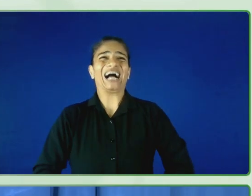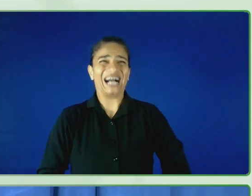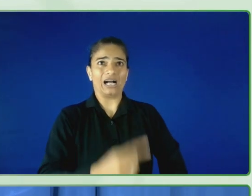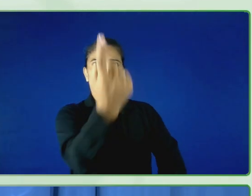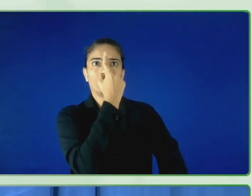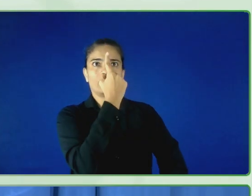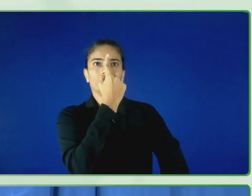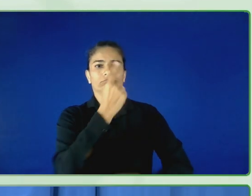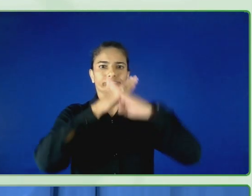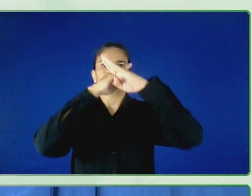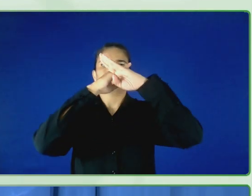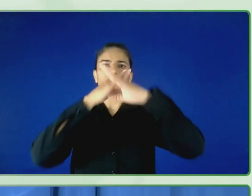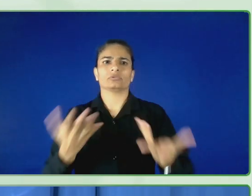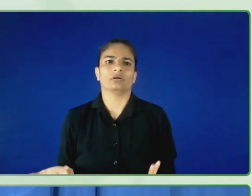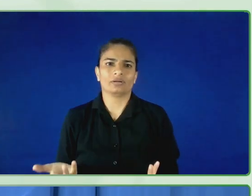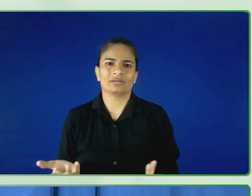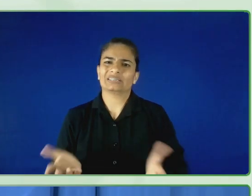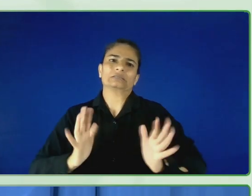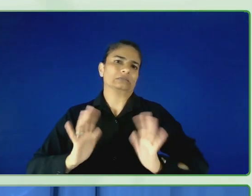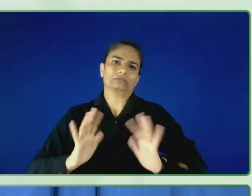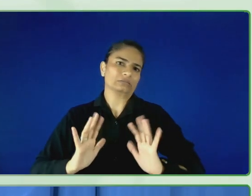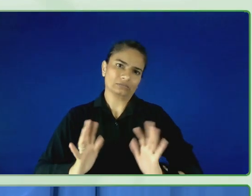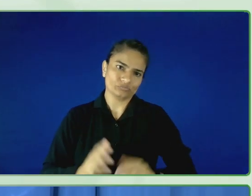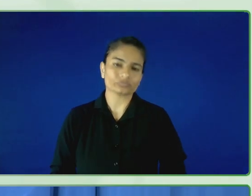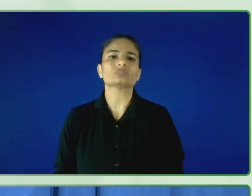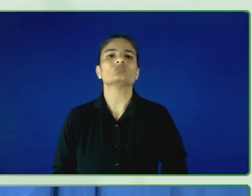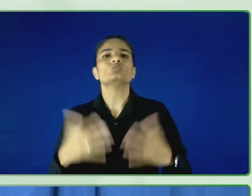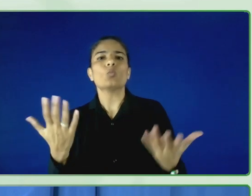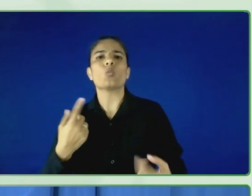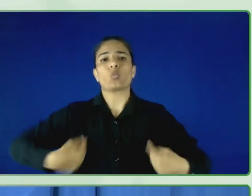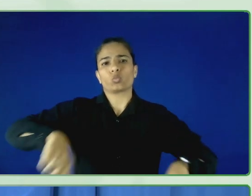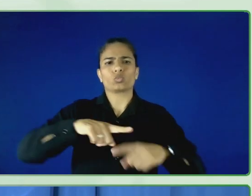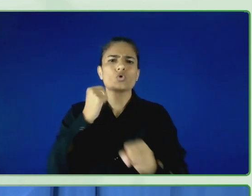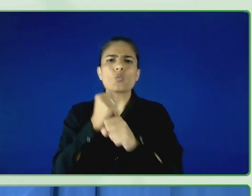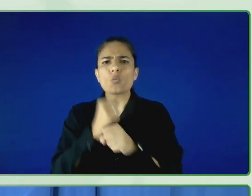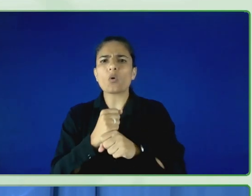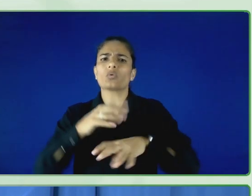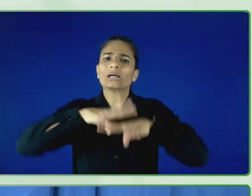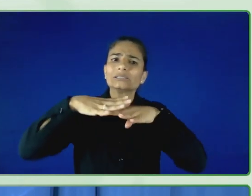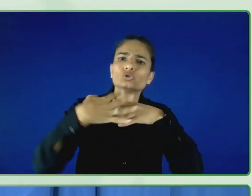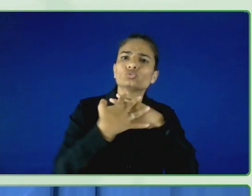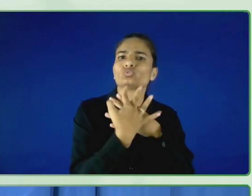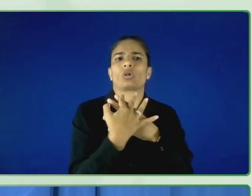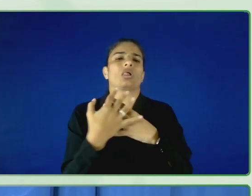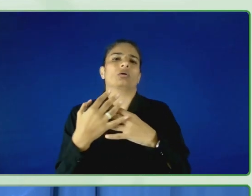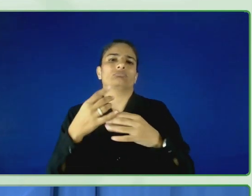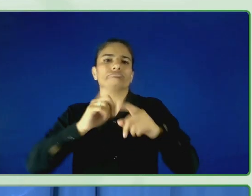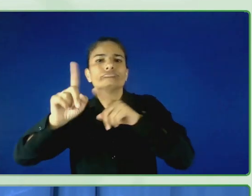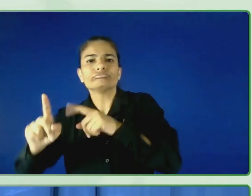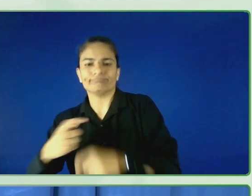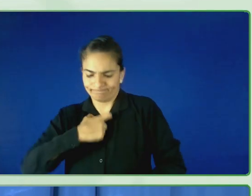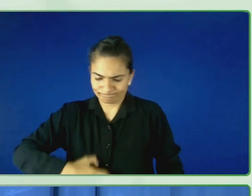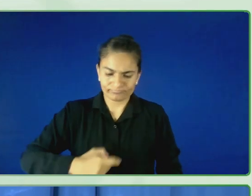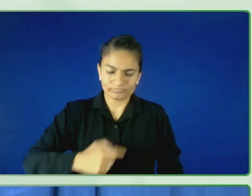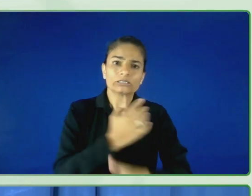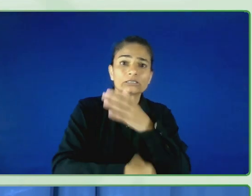tech, or being a migrant with disabilities. And some of the projects we